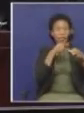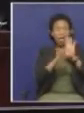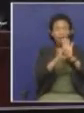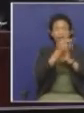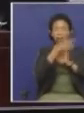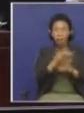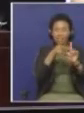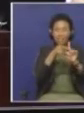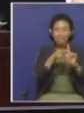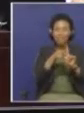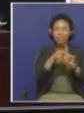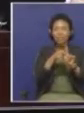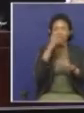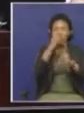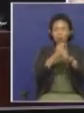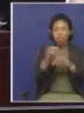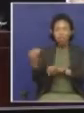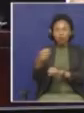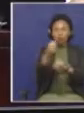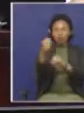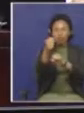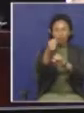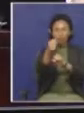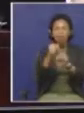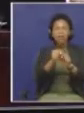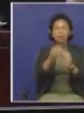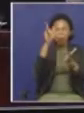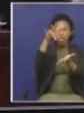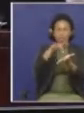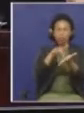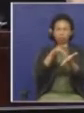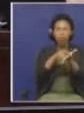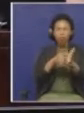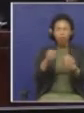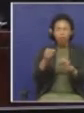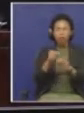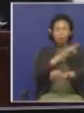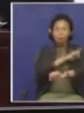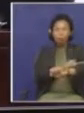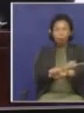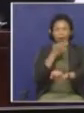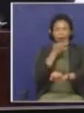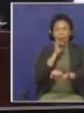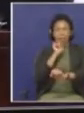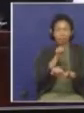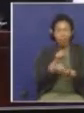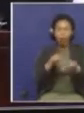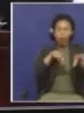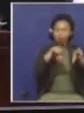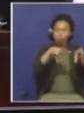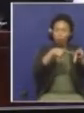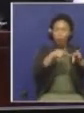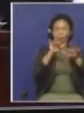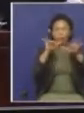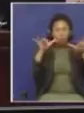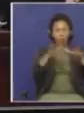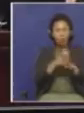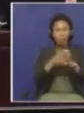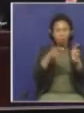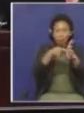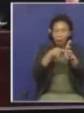strategic positioning of particular individuals in positions of power, which was then used to gain control of public procurement and over